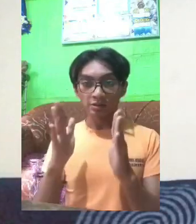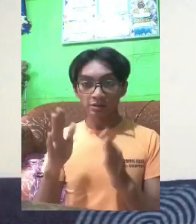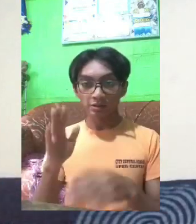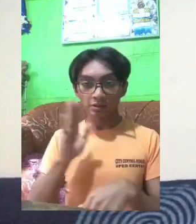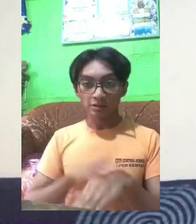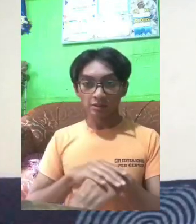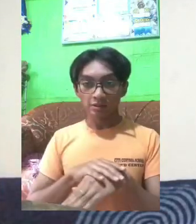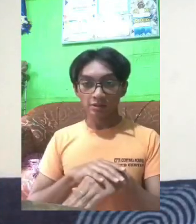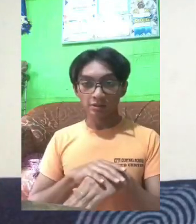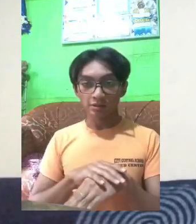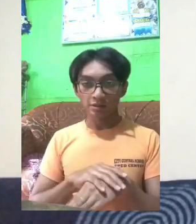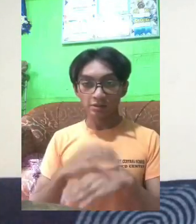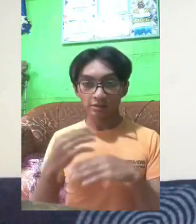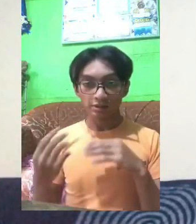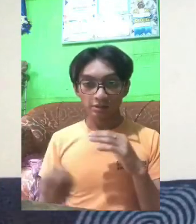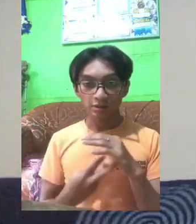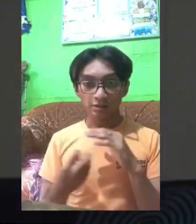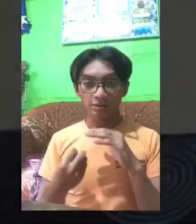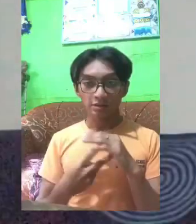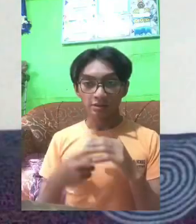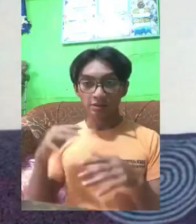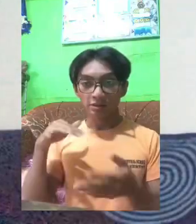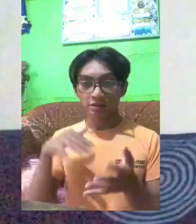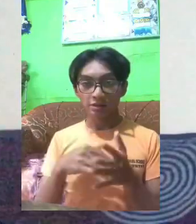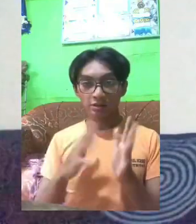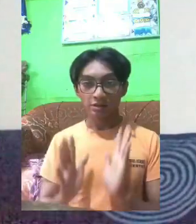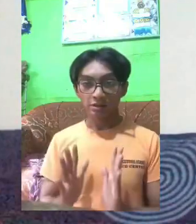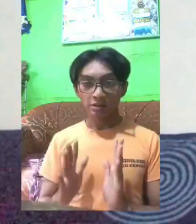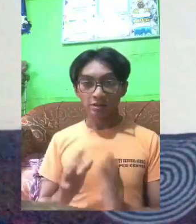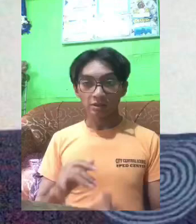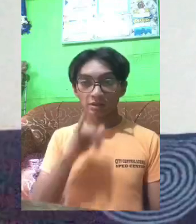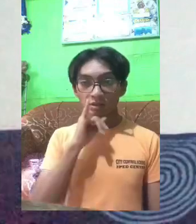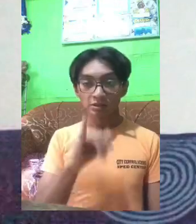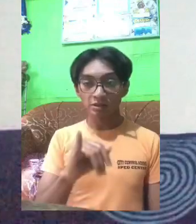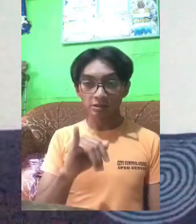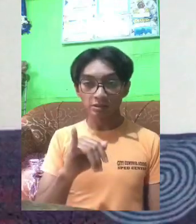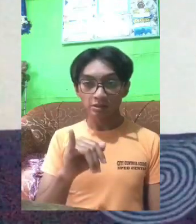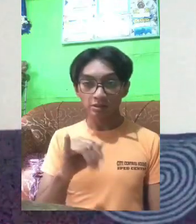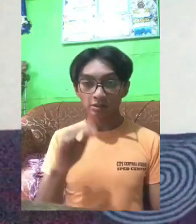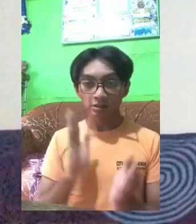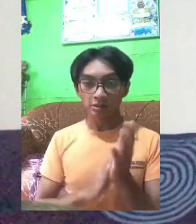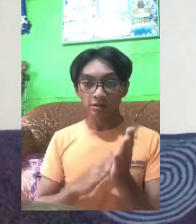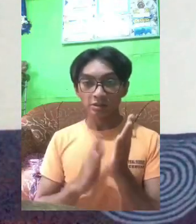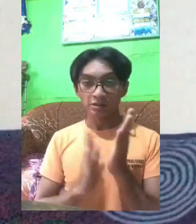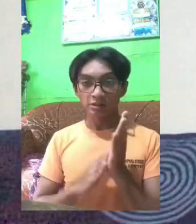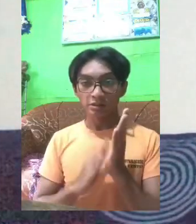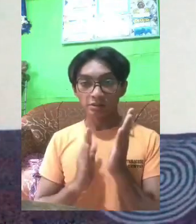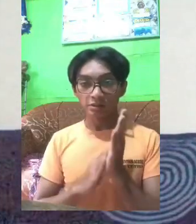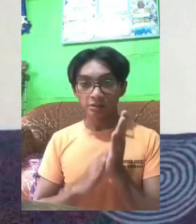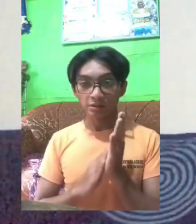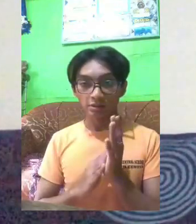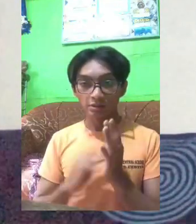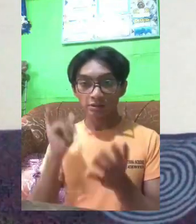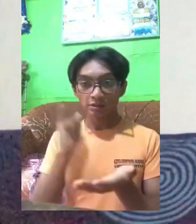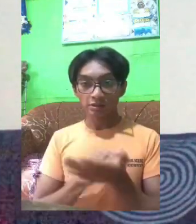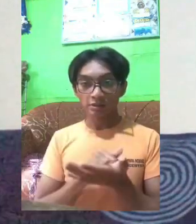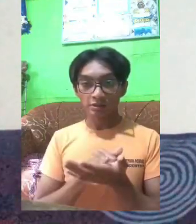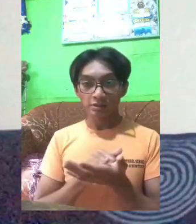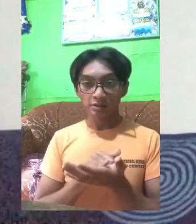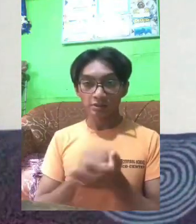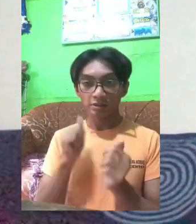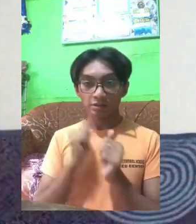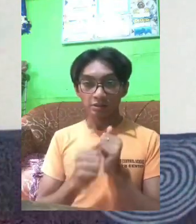about how you are using them. Example: if you're using the word stress, emotional stress, physical stress,